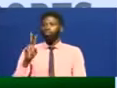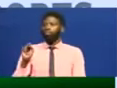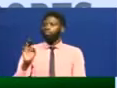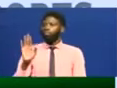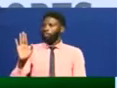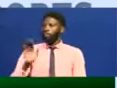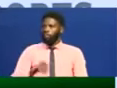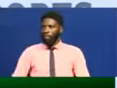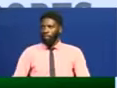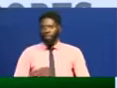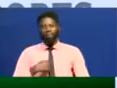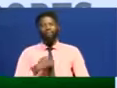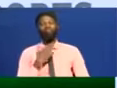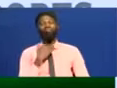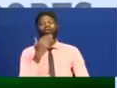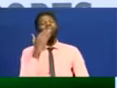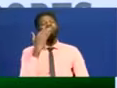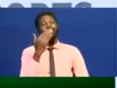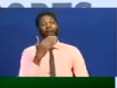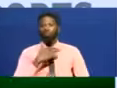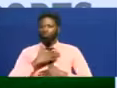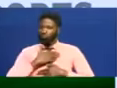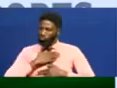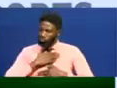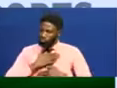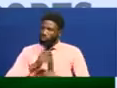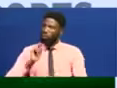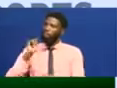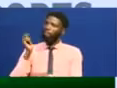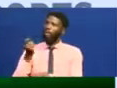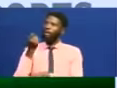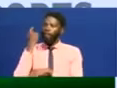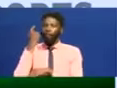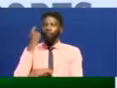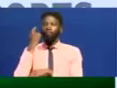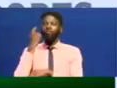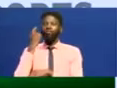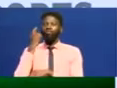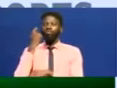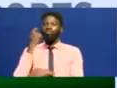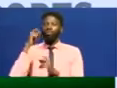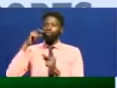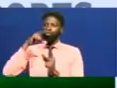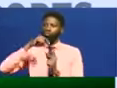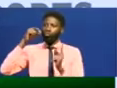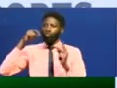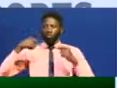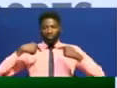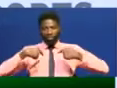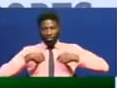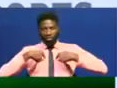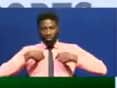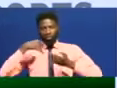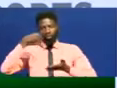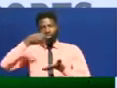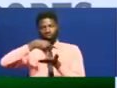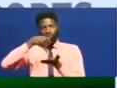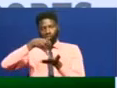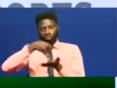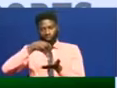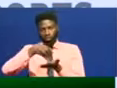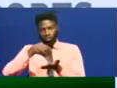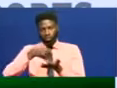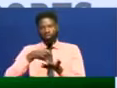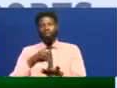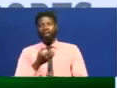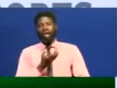And I really want to thank His Excellency the President for nominating me to sit on the Global Leadership